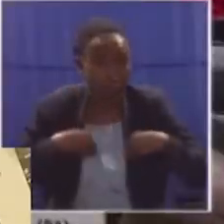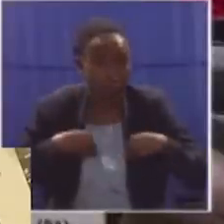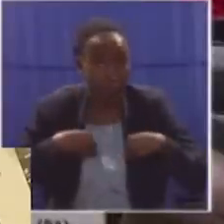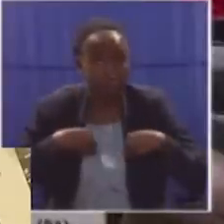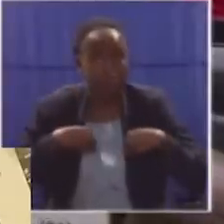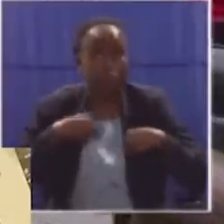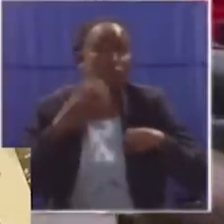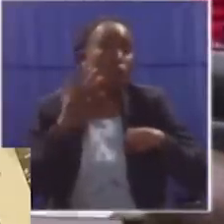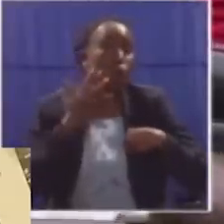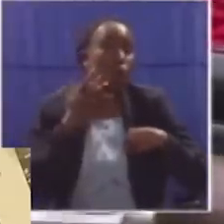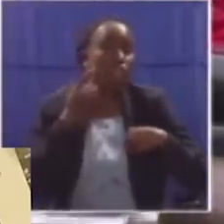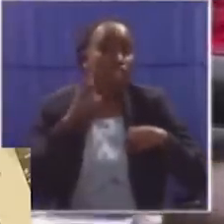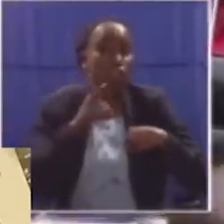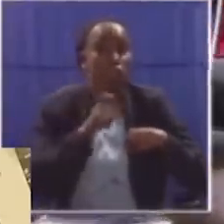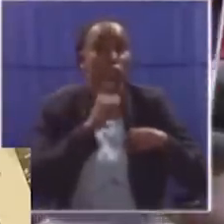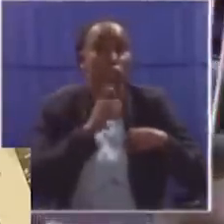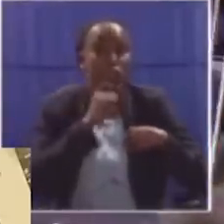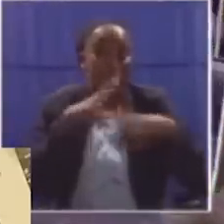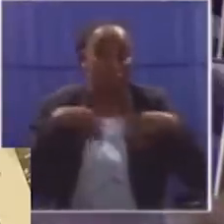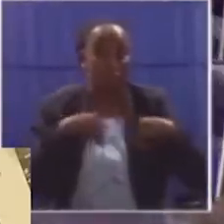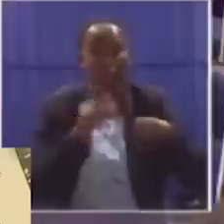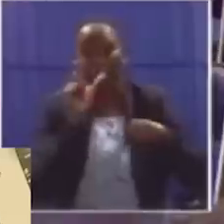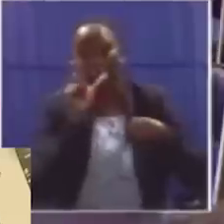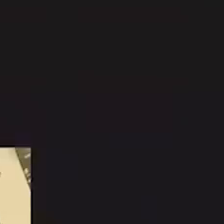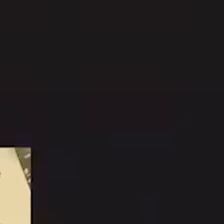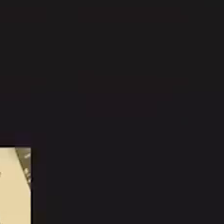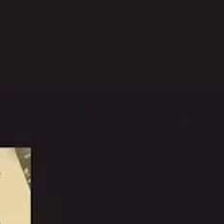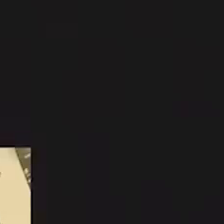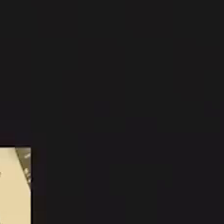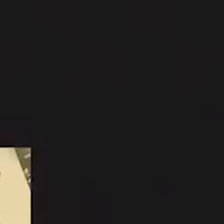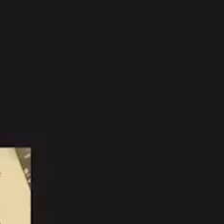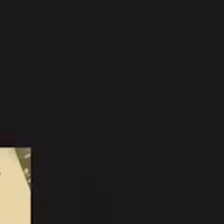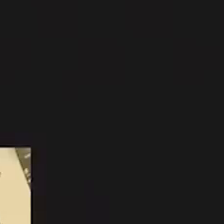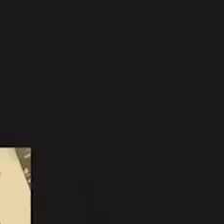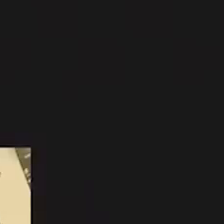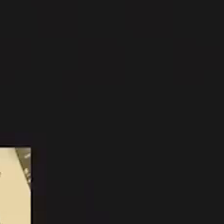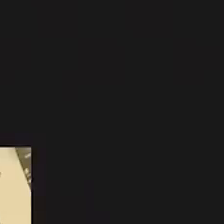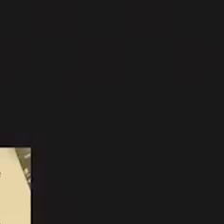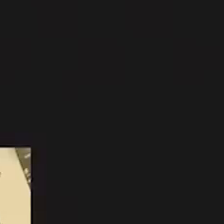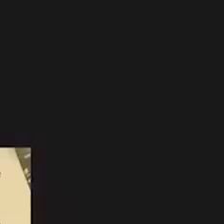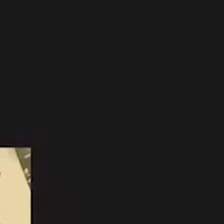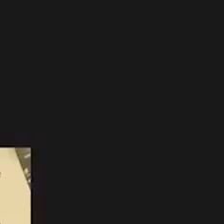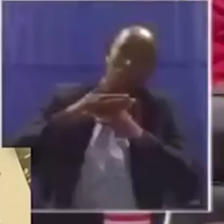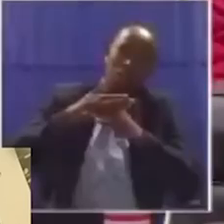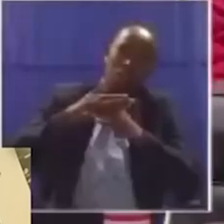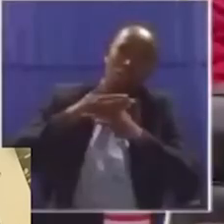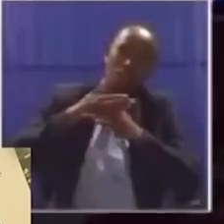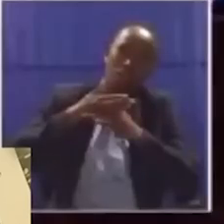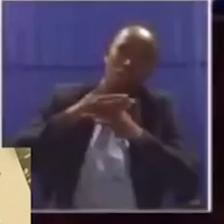whether you are tolerating the use of the word focal? Yes, but you know, whether in fact it is parliamentary. I think wrong with focal. You know what